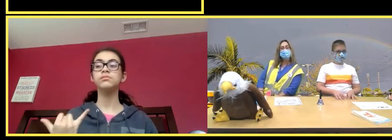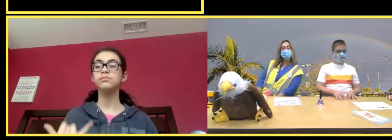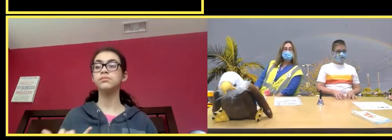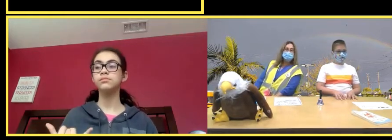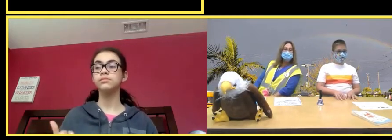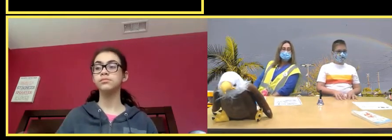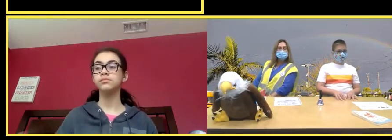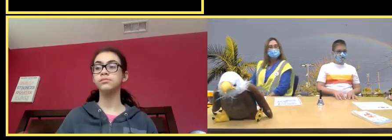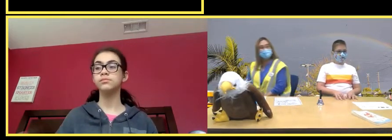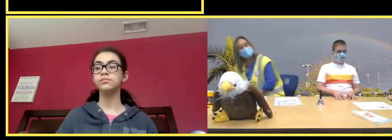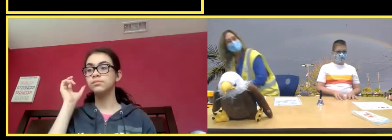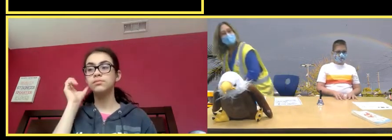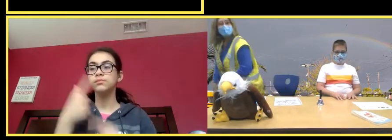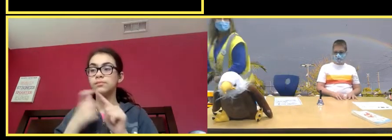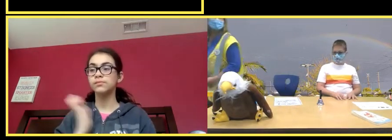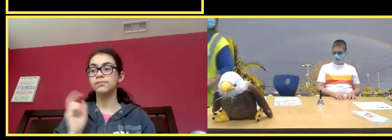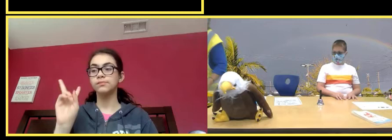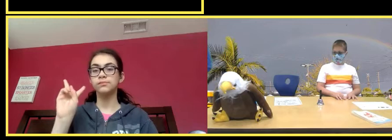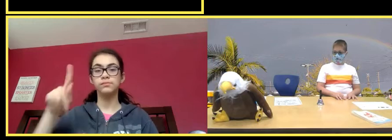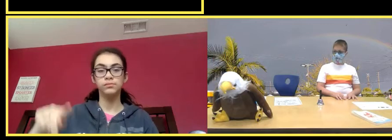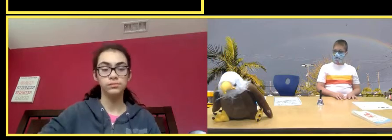our Vice President.